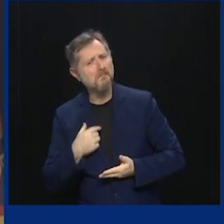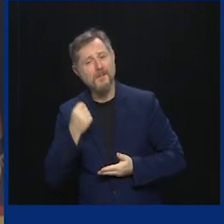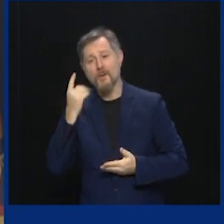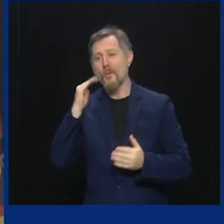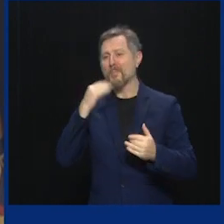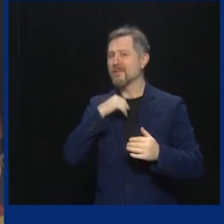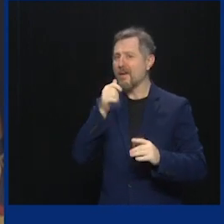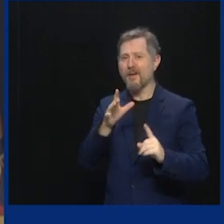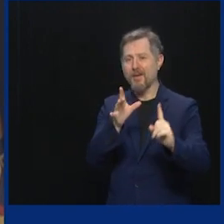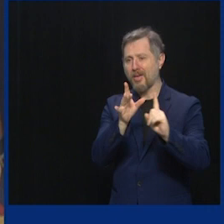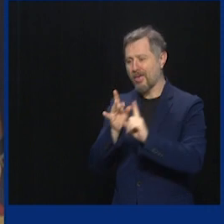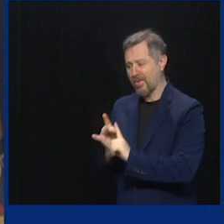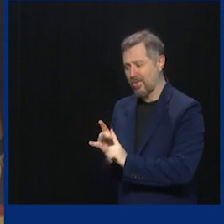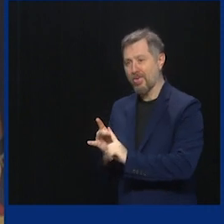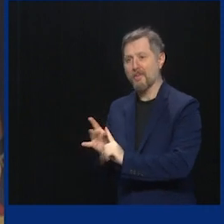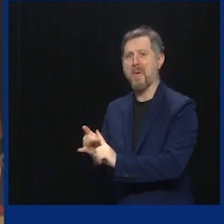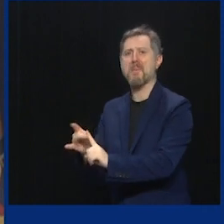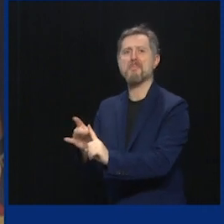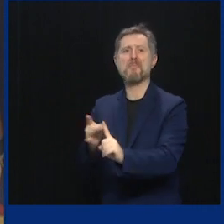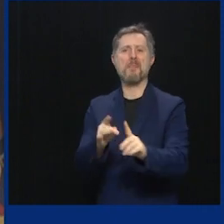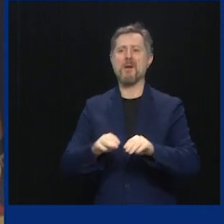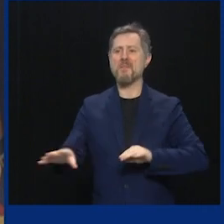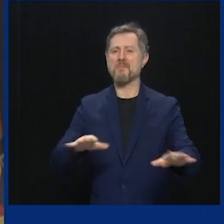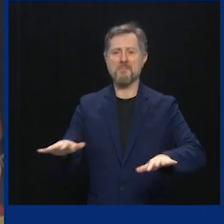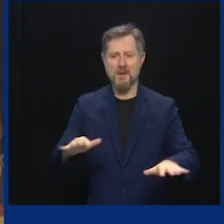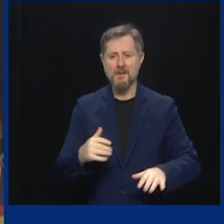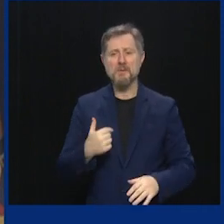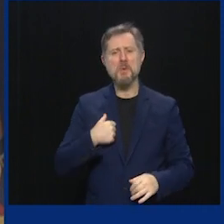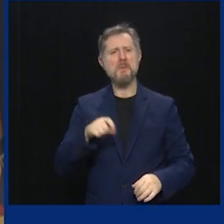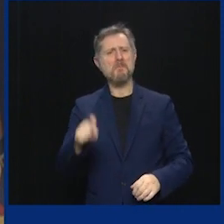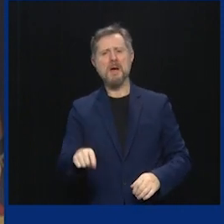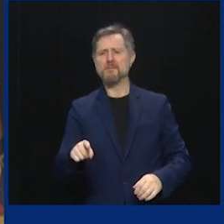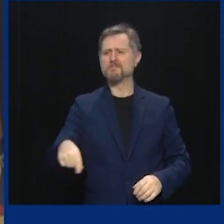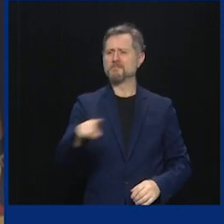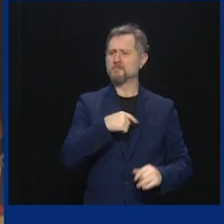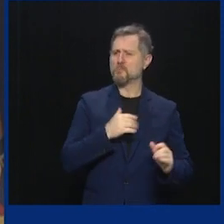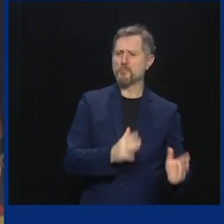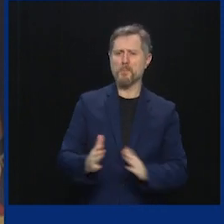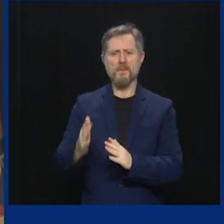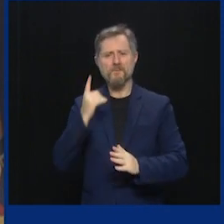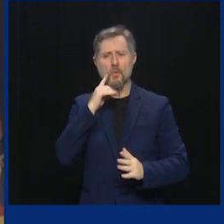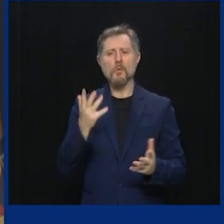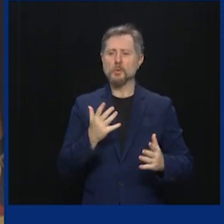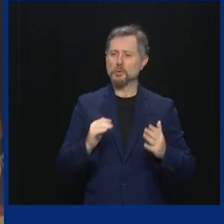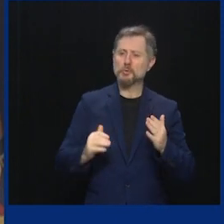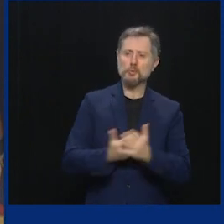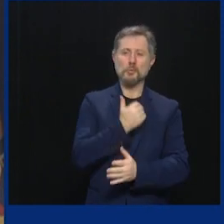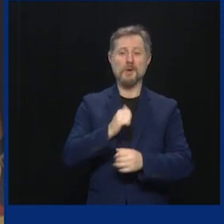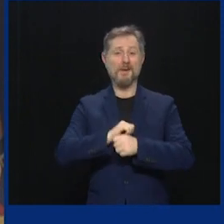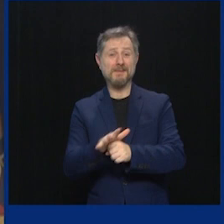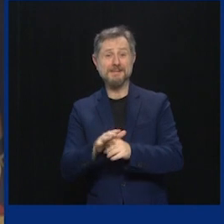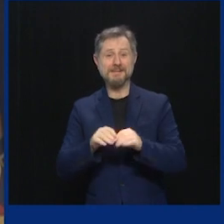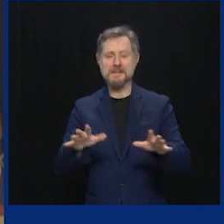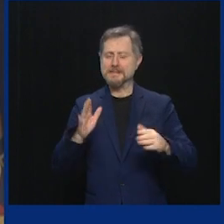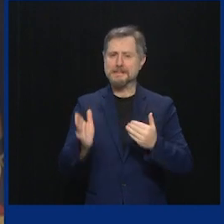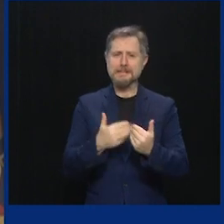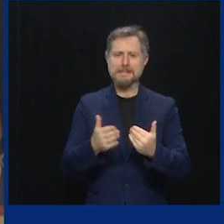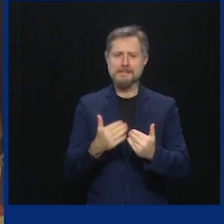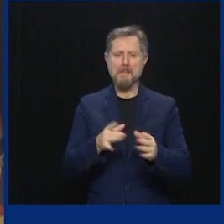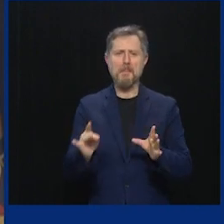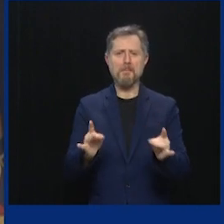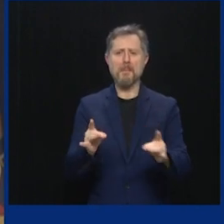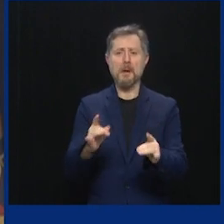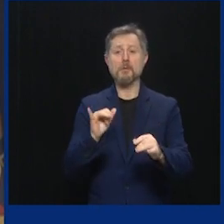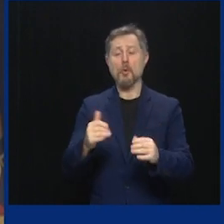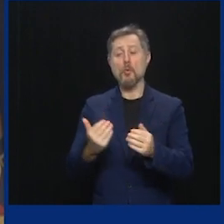guests with them. But we have to deal in the realities of a highly transmissible, we believe, variant, Omicron variant. And so I